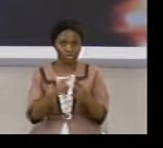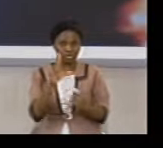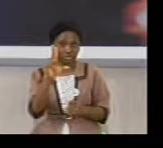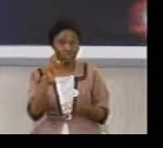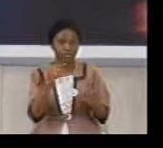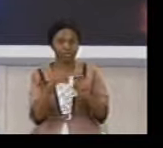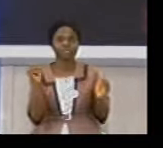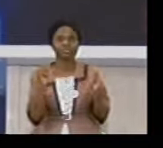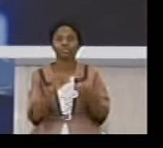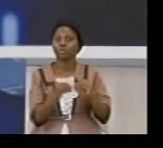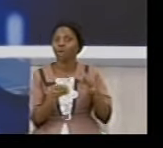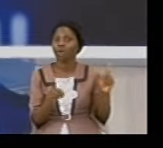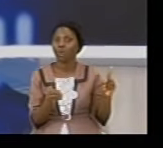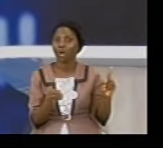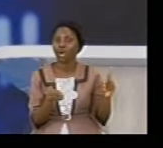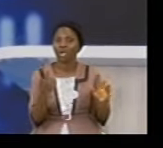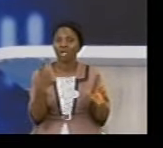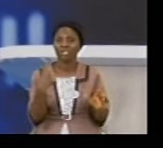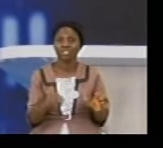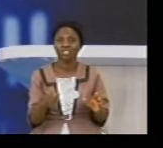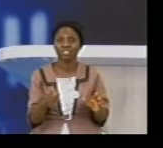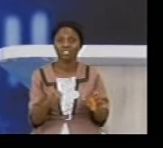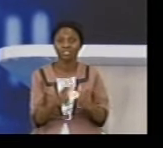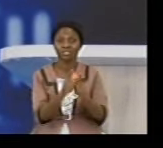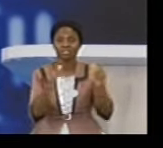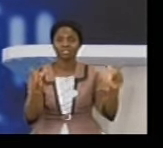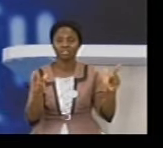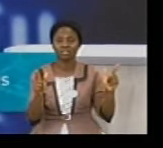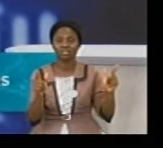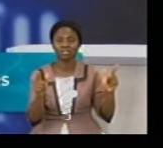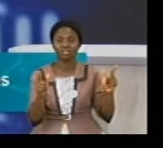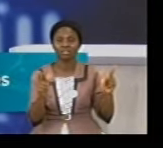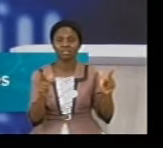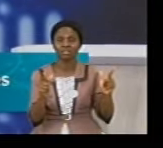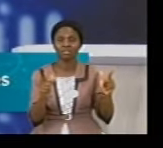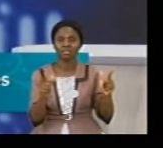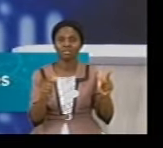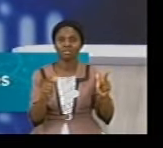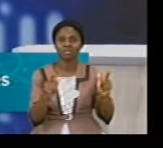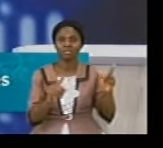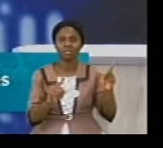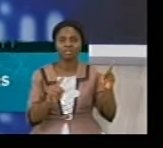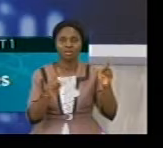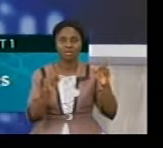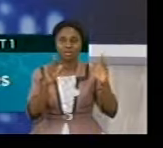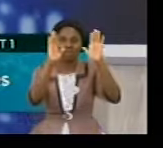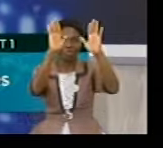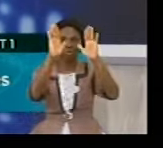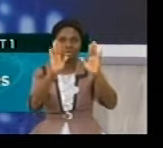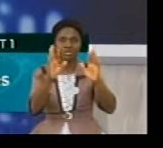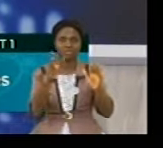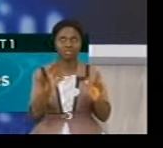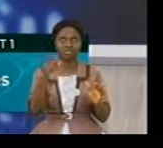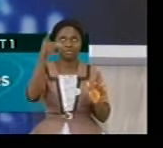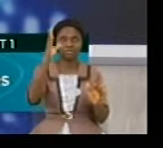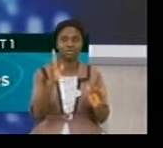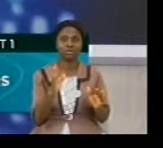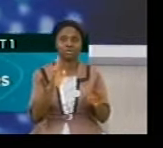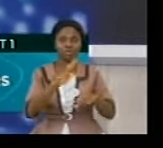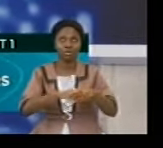Number one, the supernatural signs and wonders of God on high. Number two,